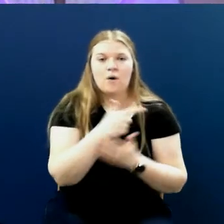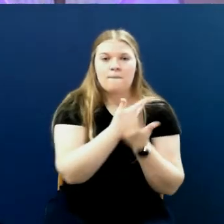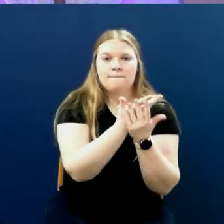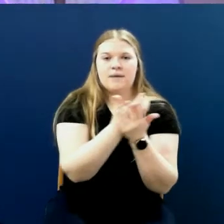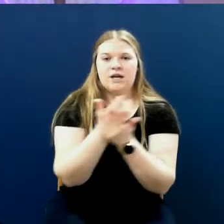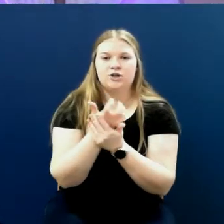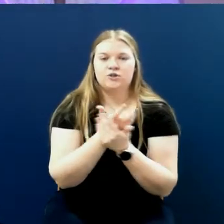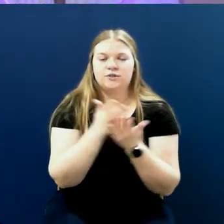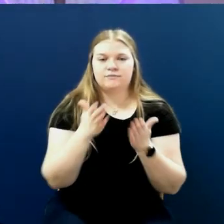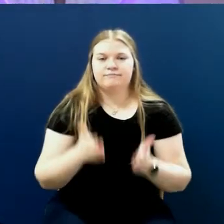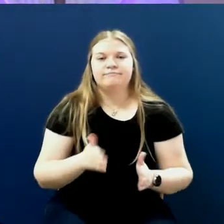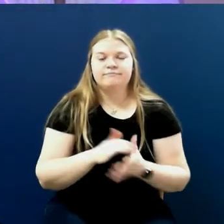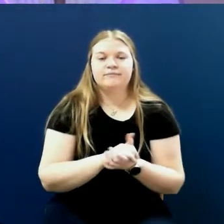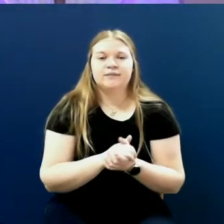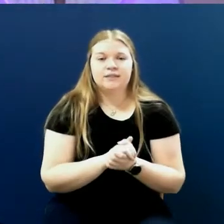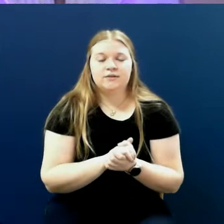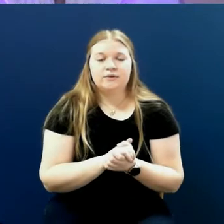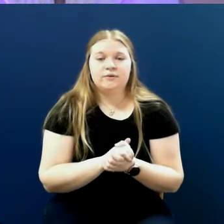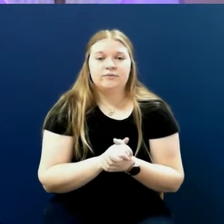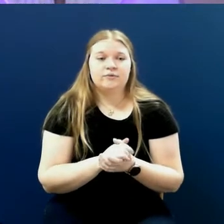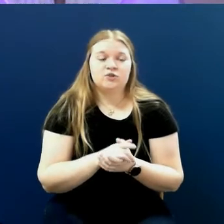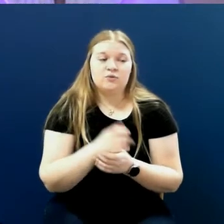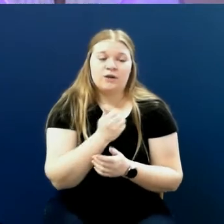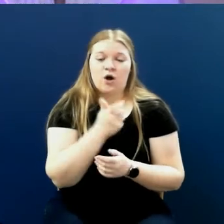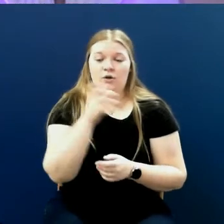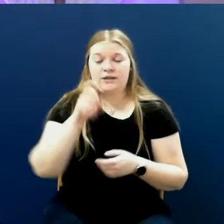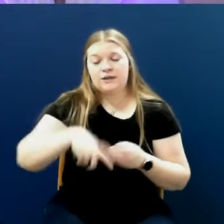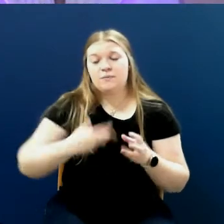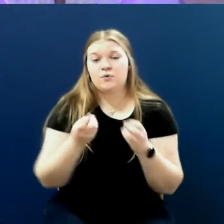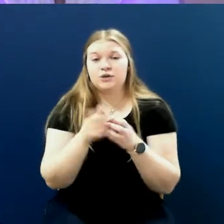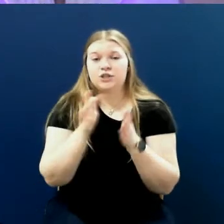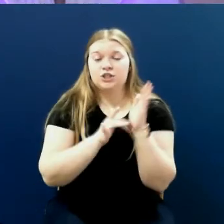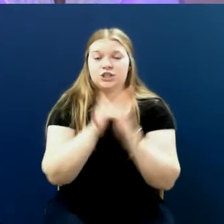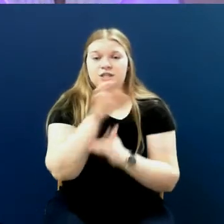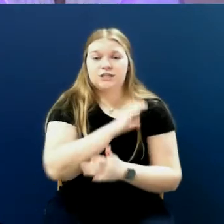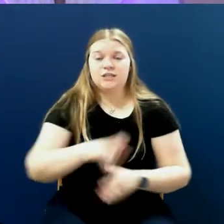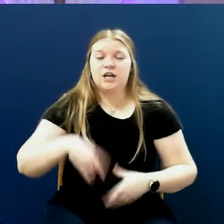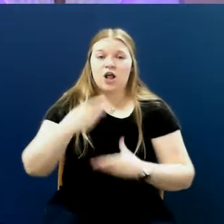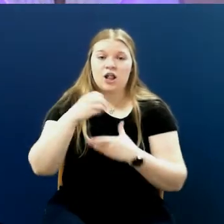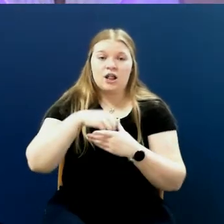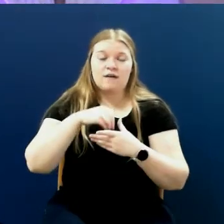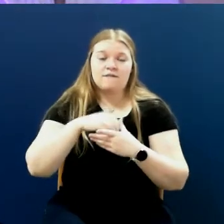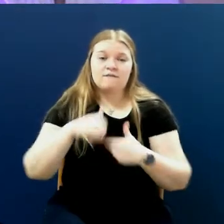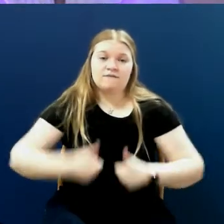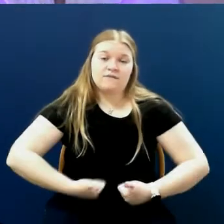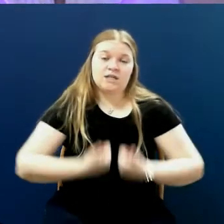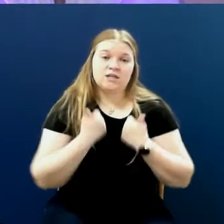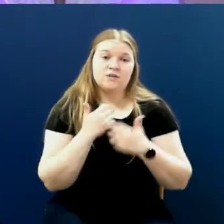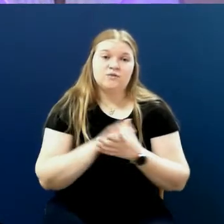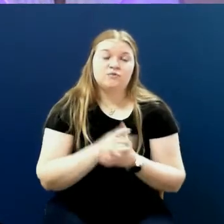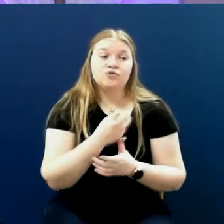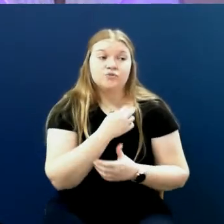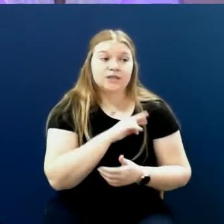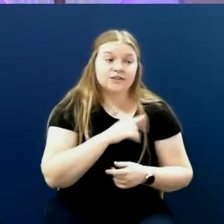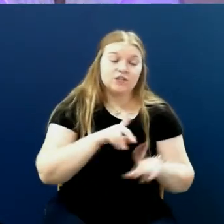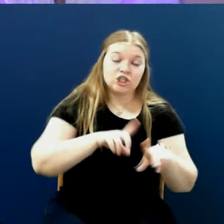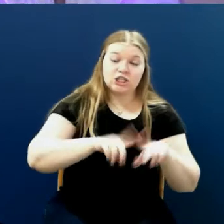beggars. And so we all need more of Jesus in our life. But whether it's religious